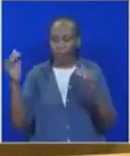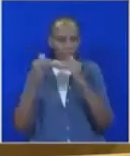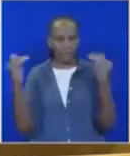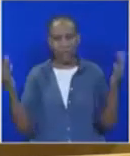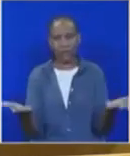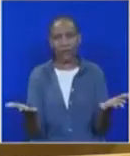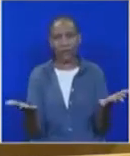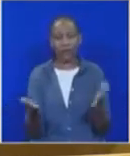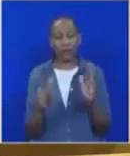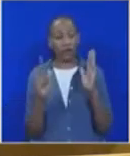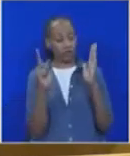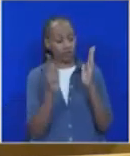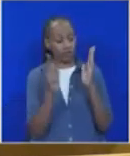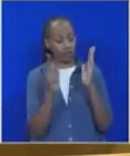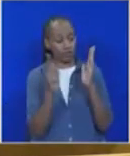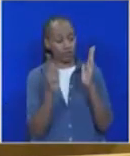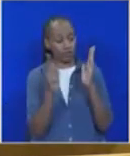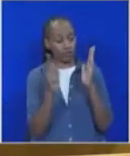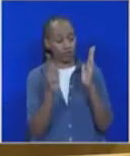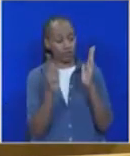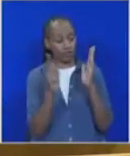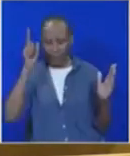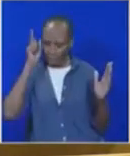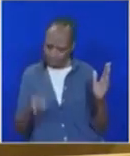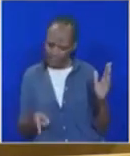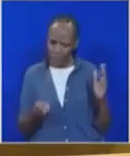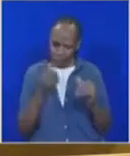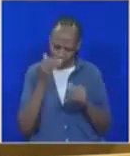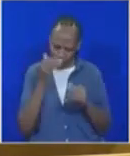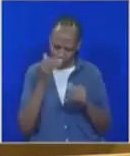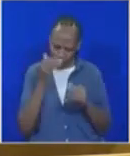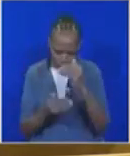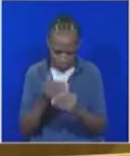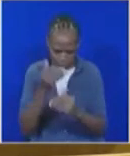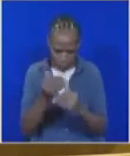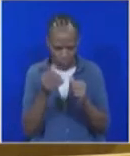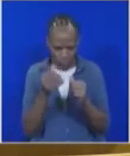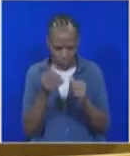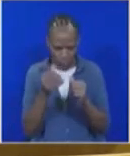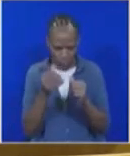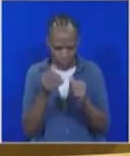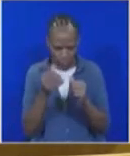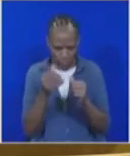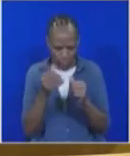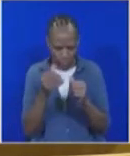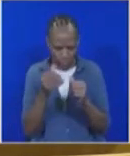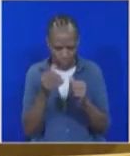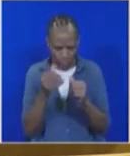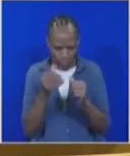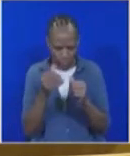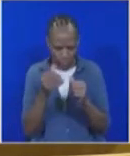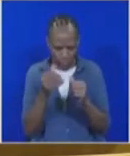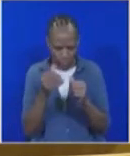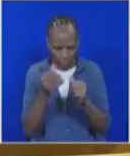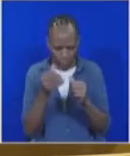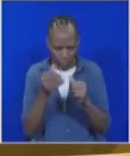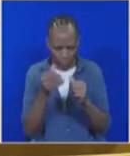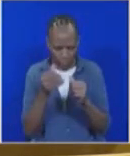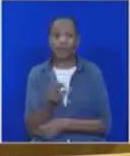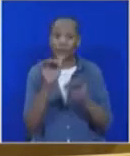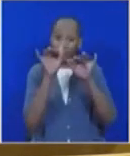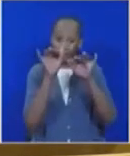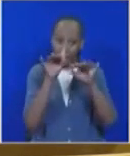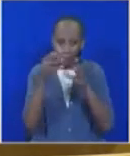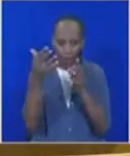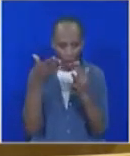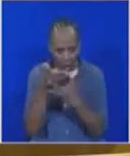property clause says the state must take reasonable legislative and other measures, I'm quoting, to foster conditions which enable citizens to